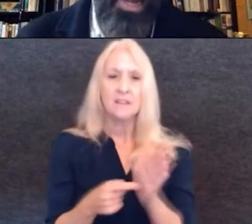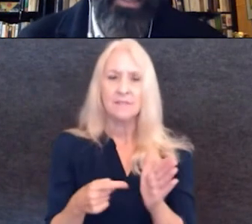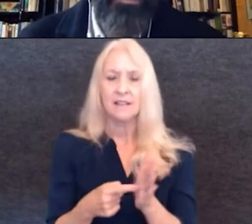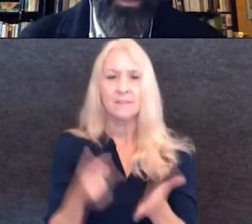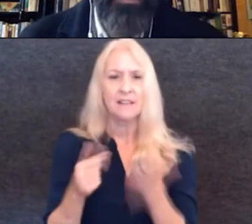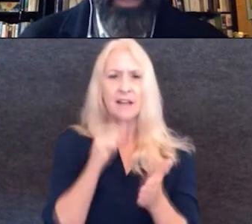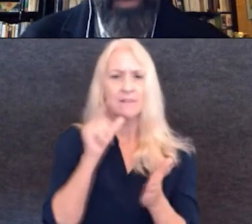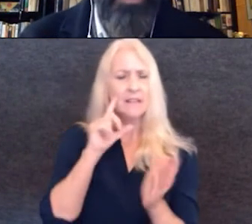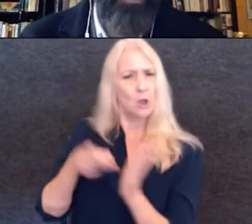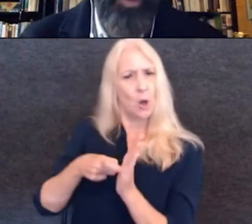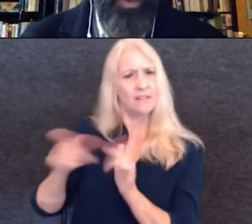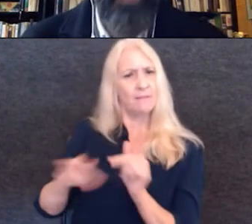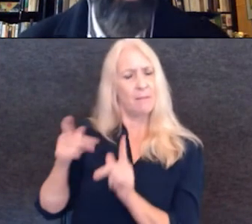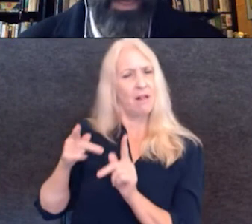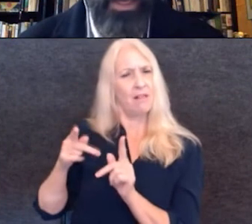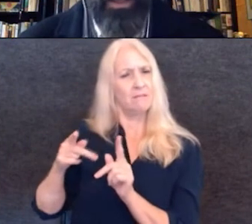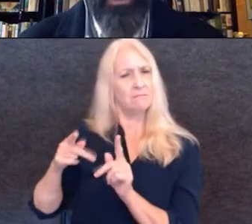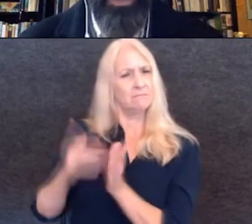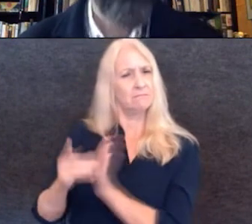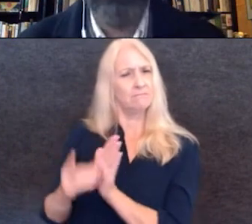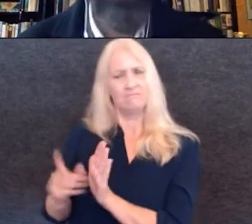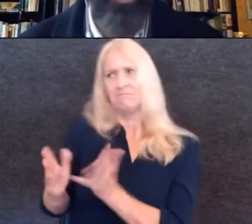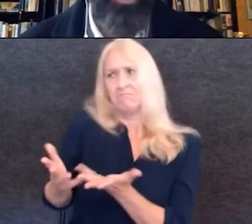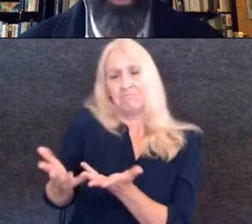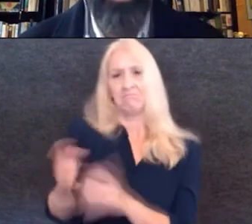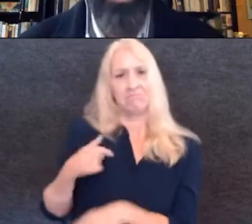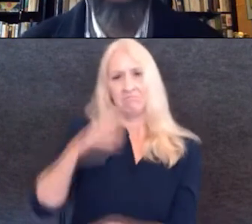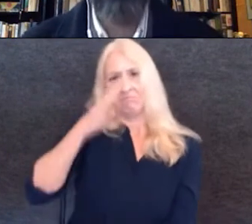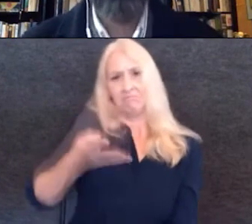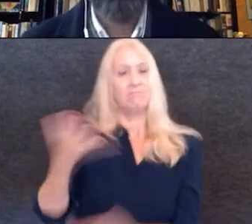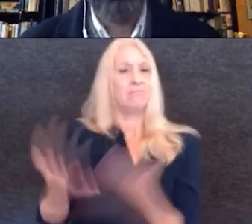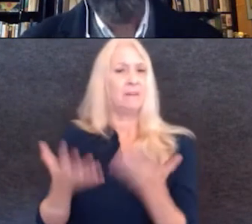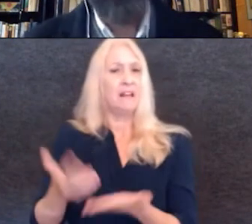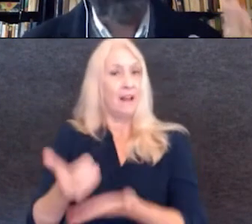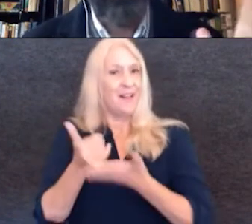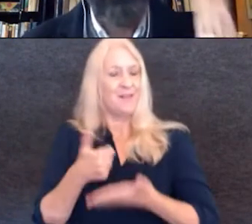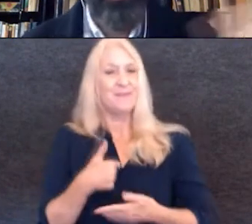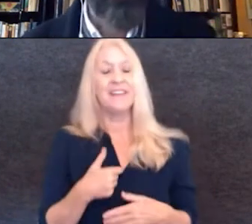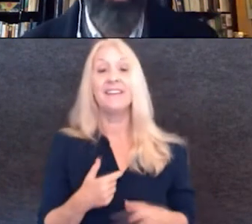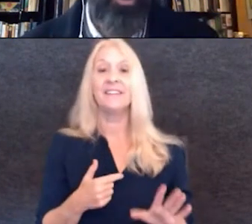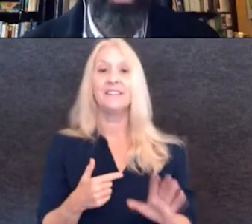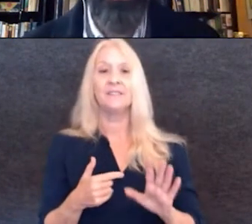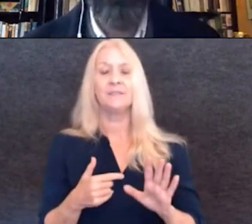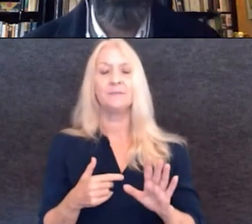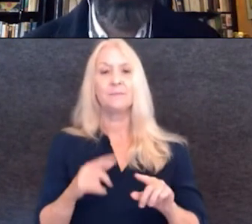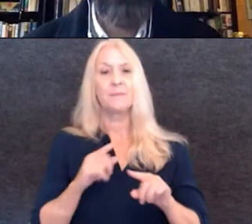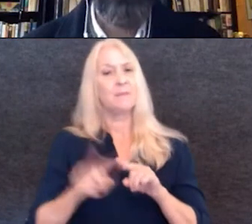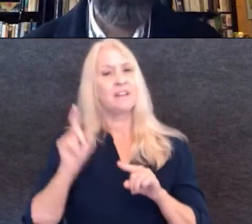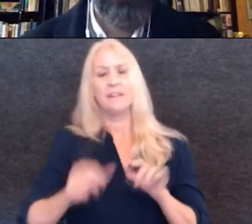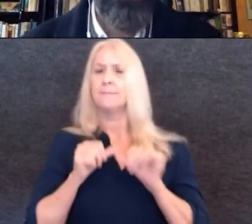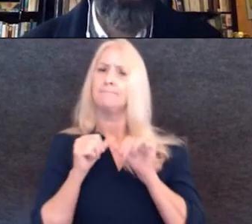focus on that. And that might be probably for me that has saved me from some other things, but you gotta charge forward.